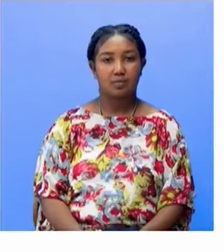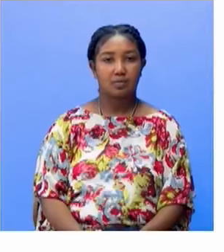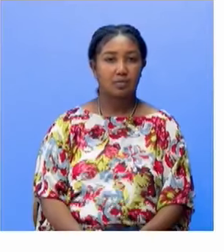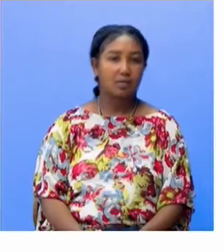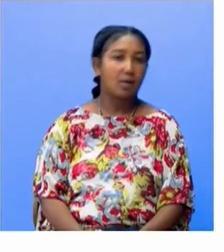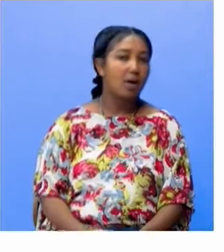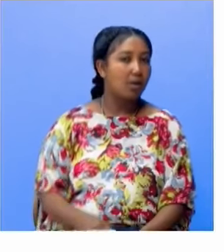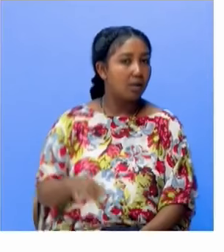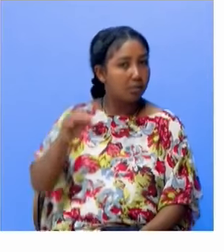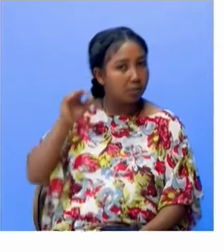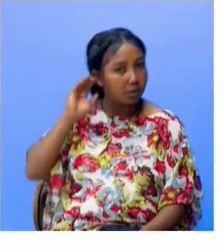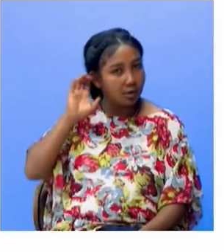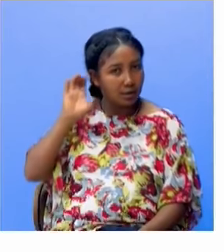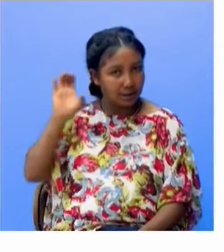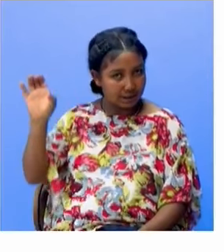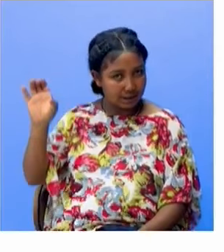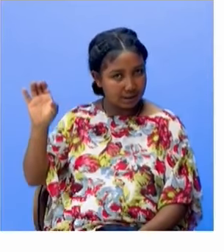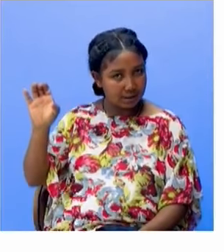Listen.